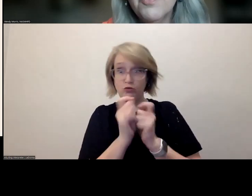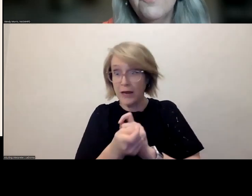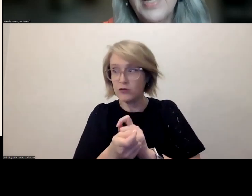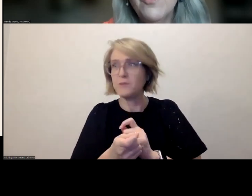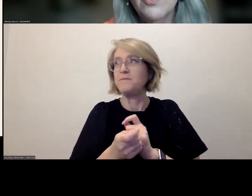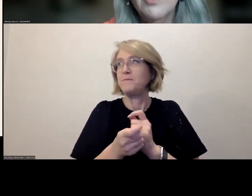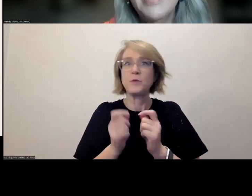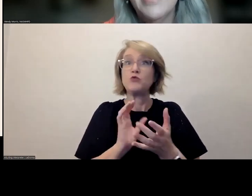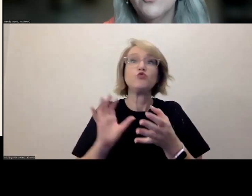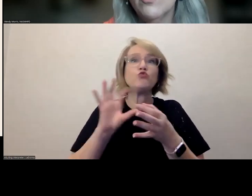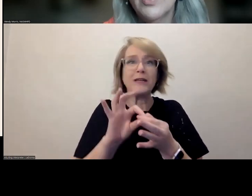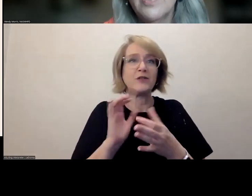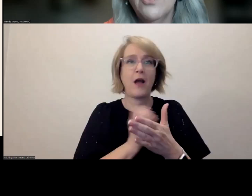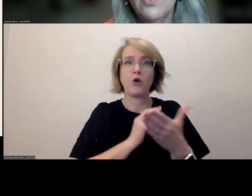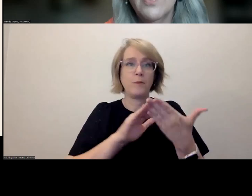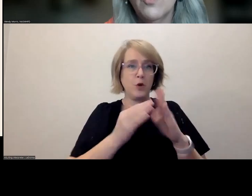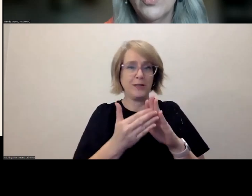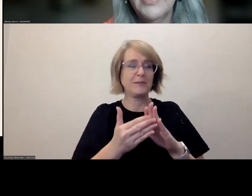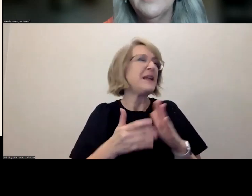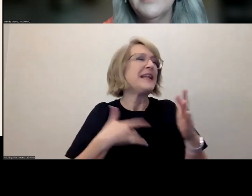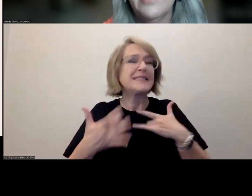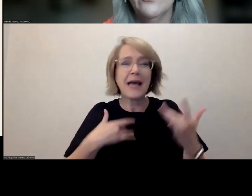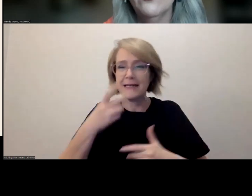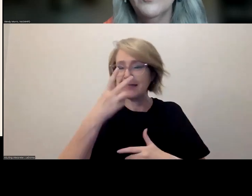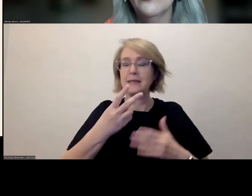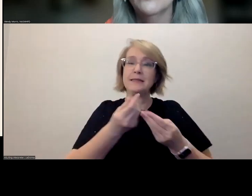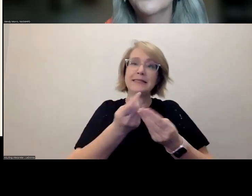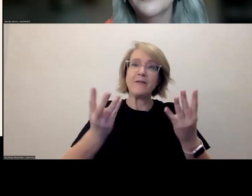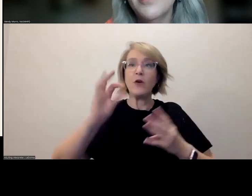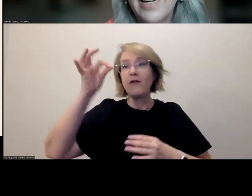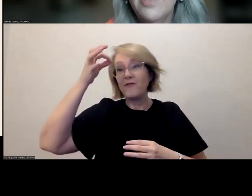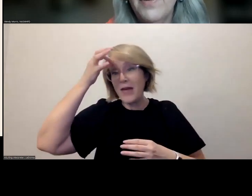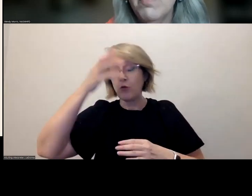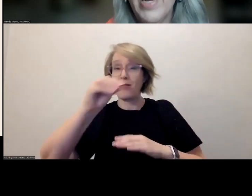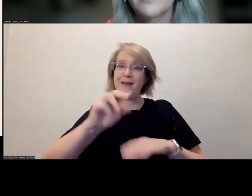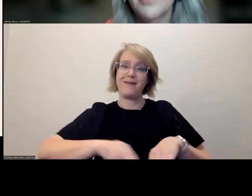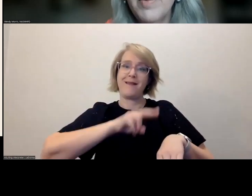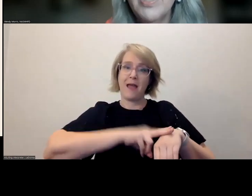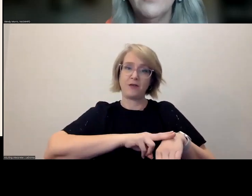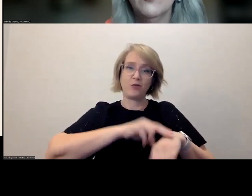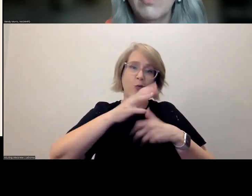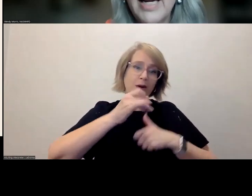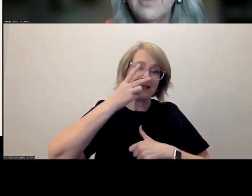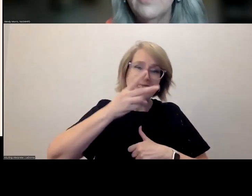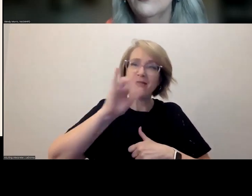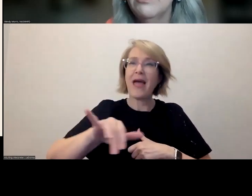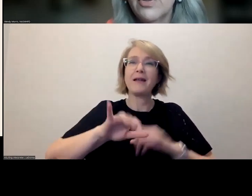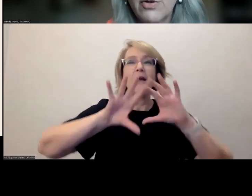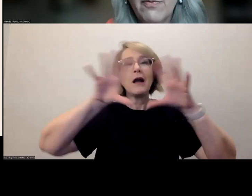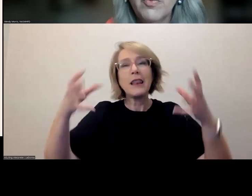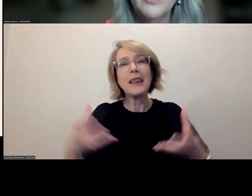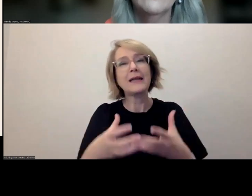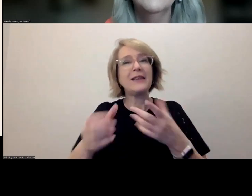are several federal and national organizations that are working together with the goal of collective impact, coming together, creating